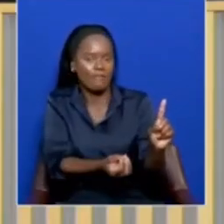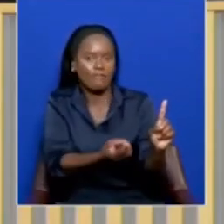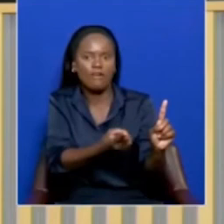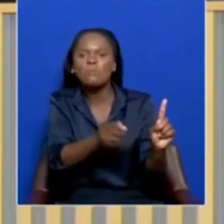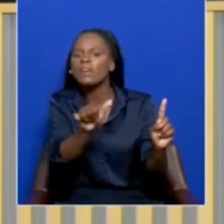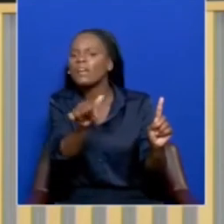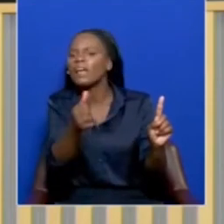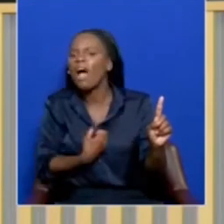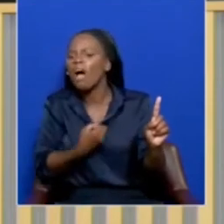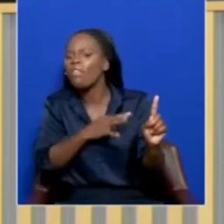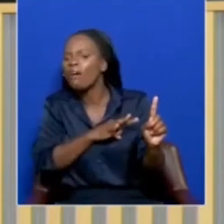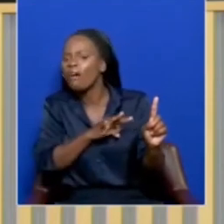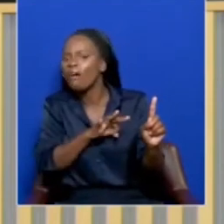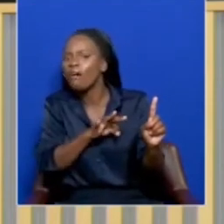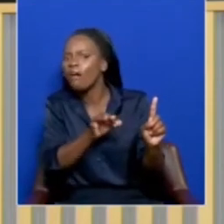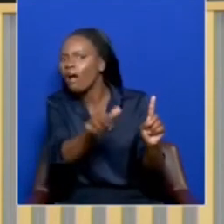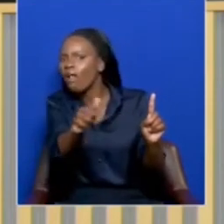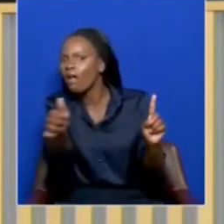Chair.